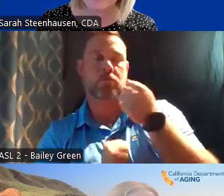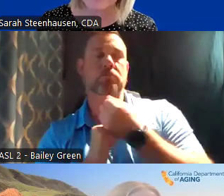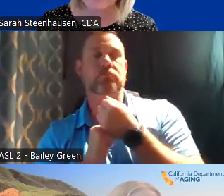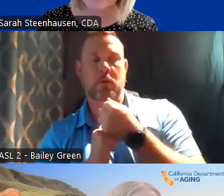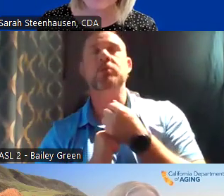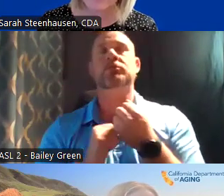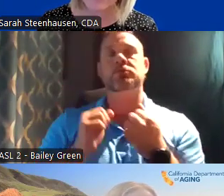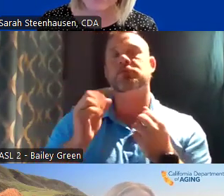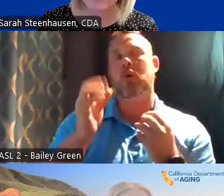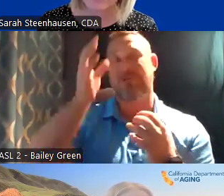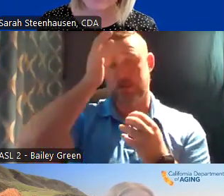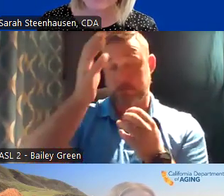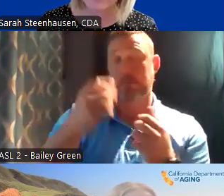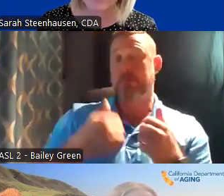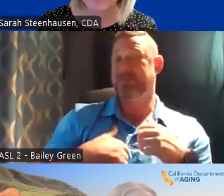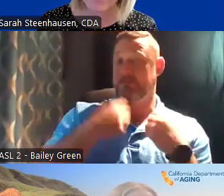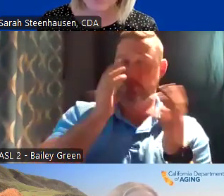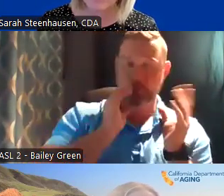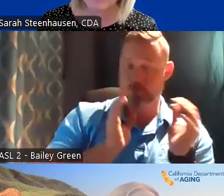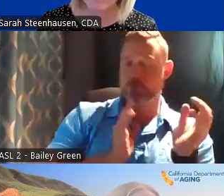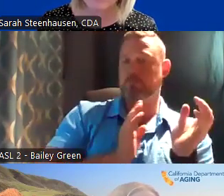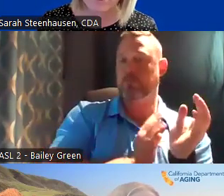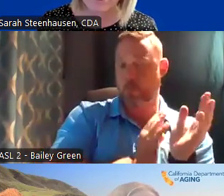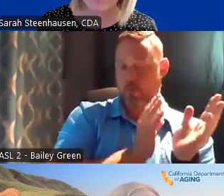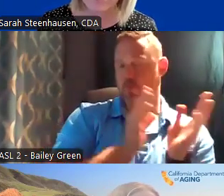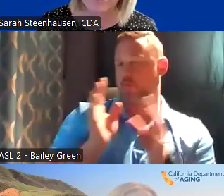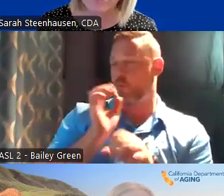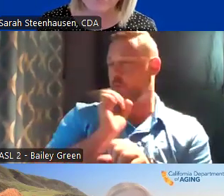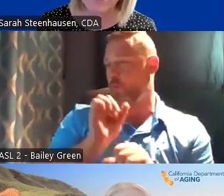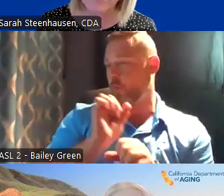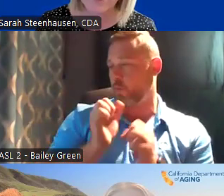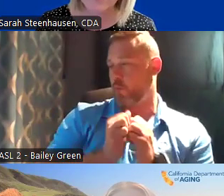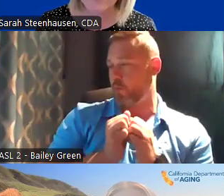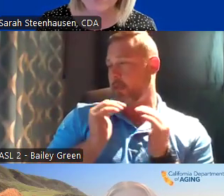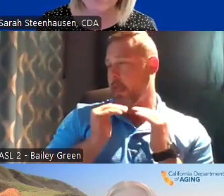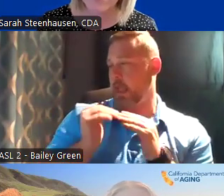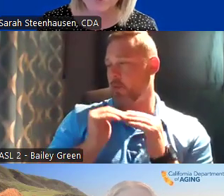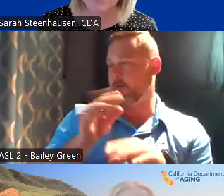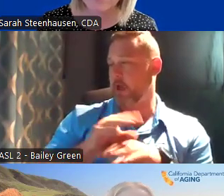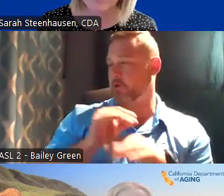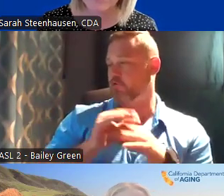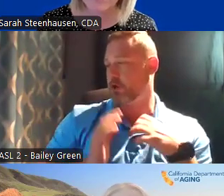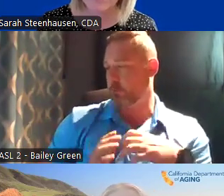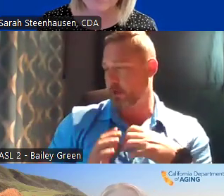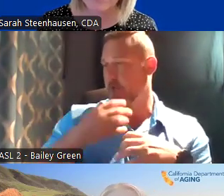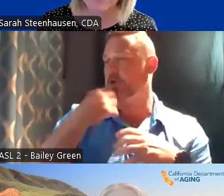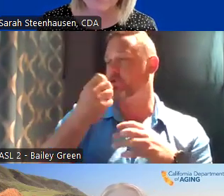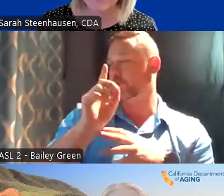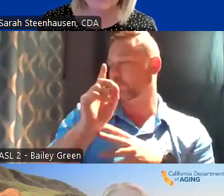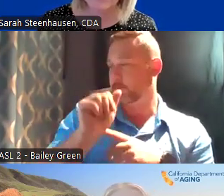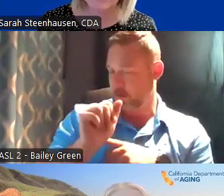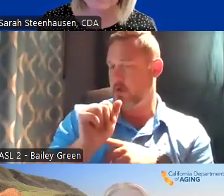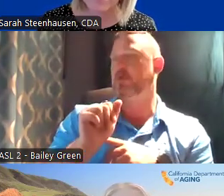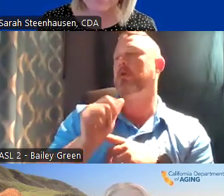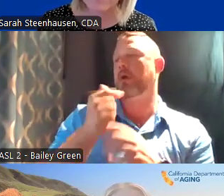concept is that the Lived Experience Advisory Board would work closely with our Equity Advisory Committee on Aging and Disability, and they would